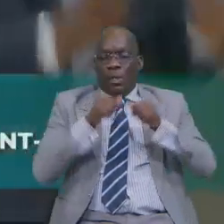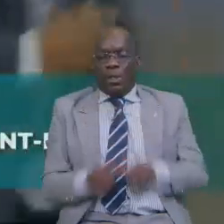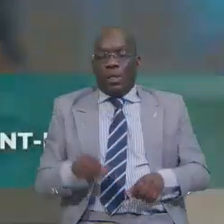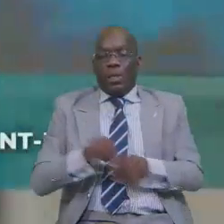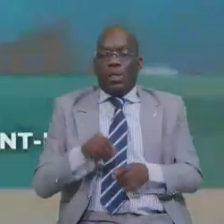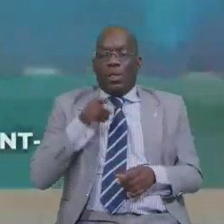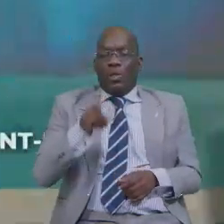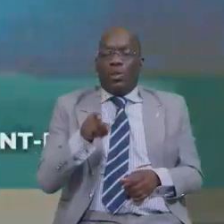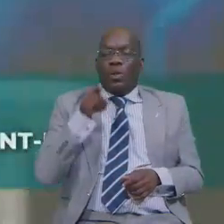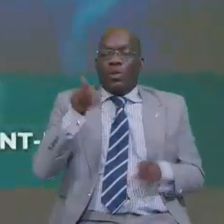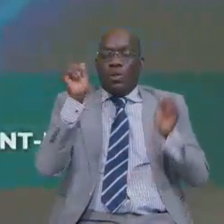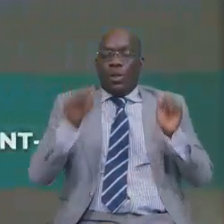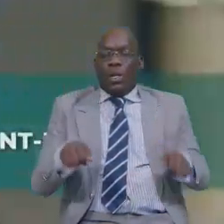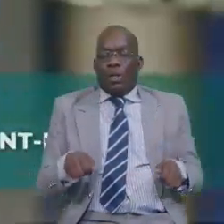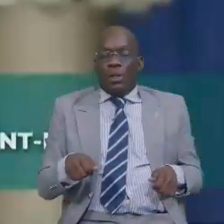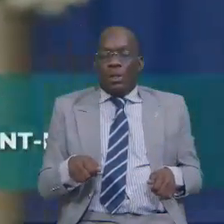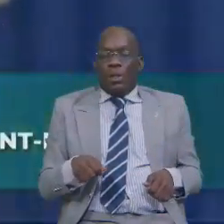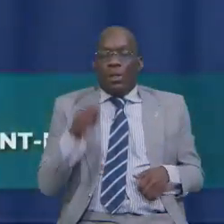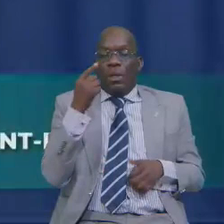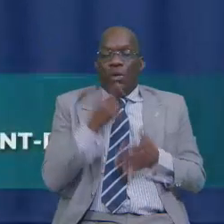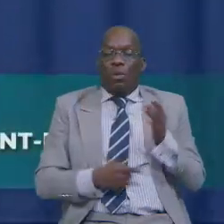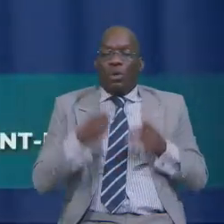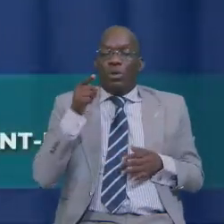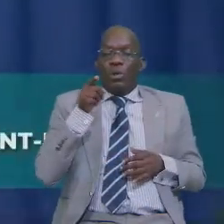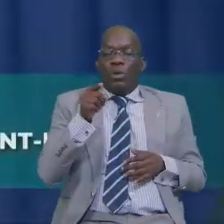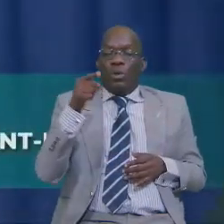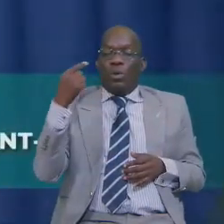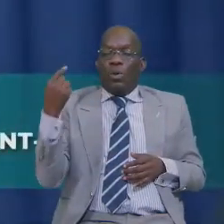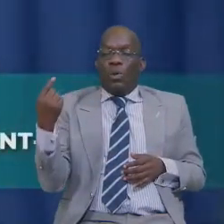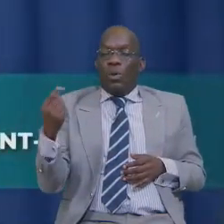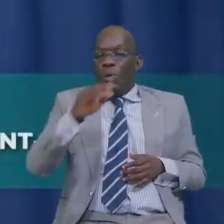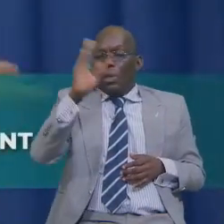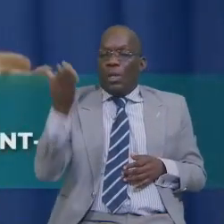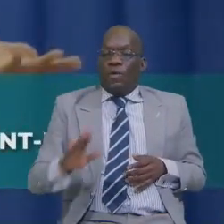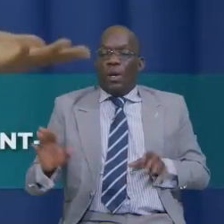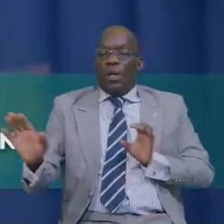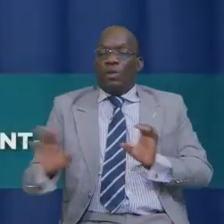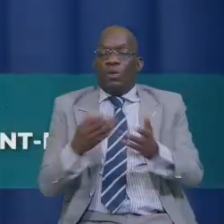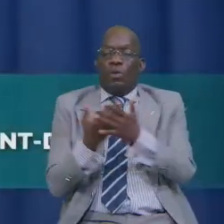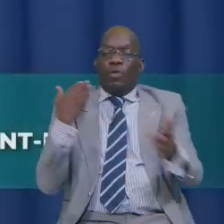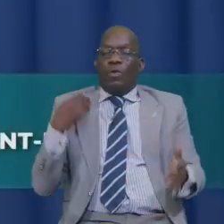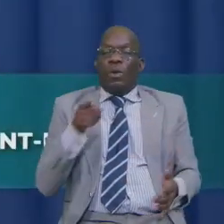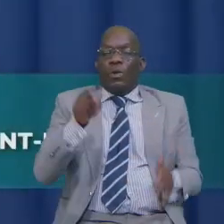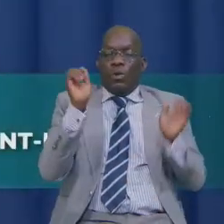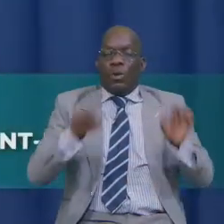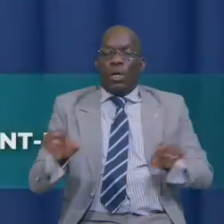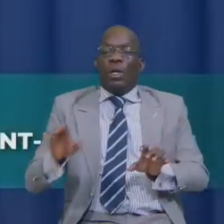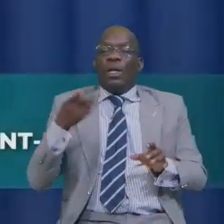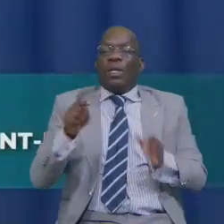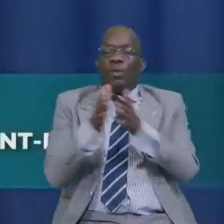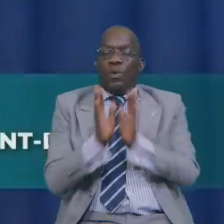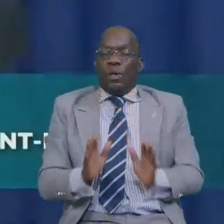you can. What you have never done before, you can. The prayer you have never prayed before,